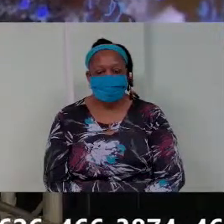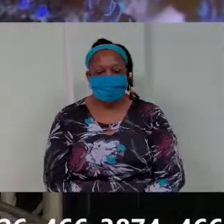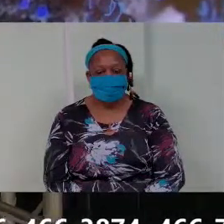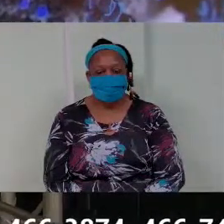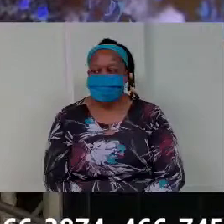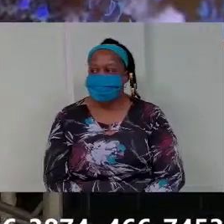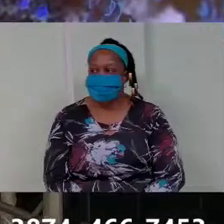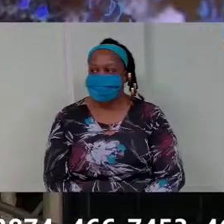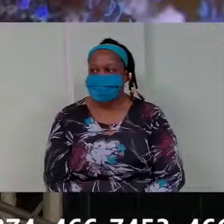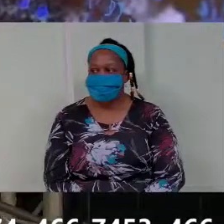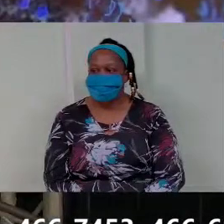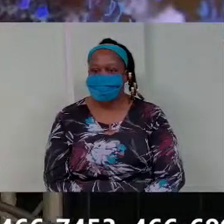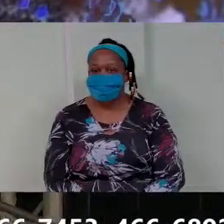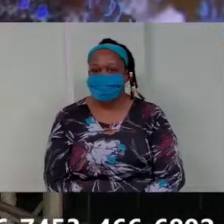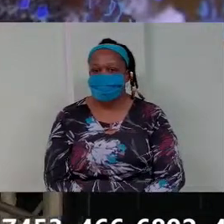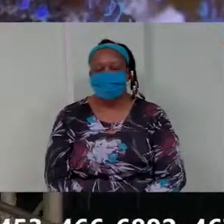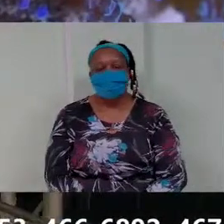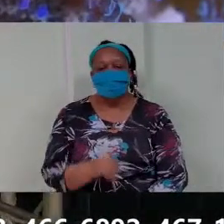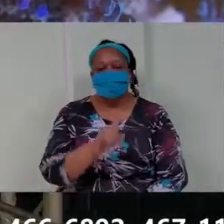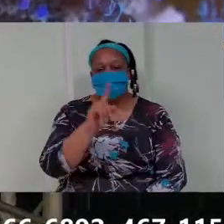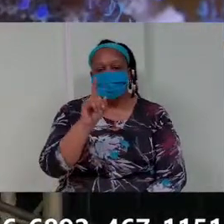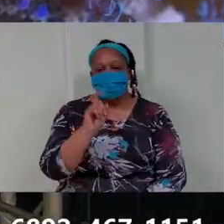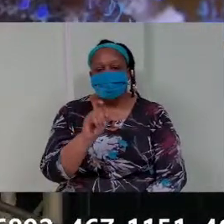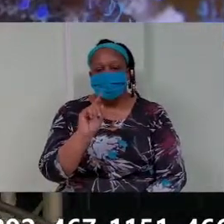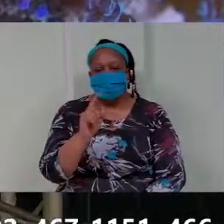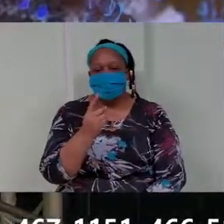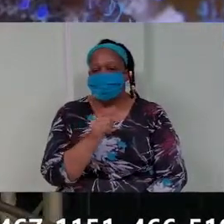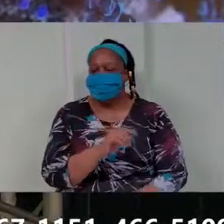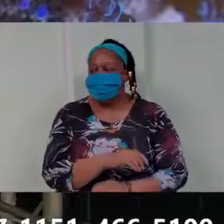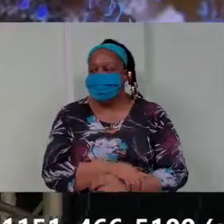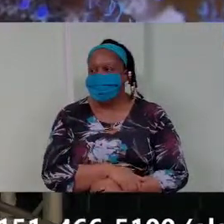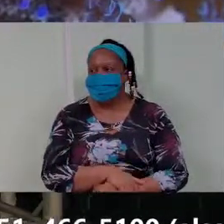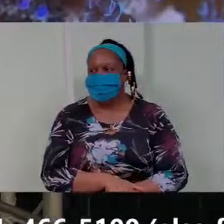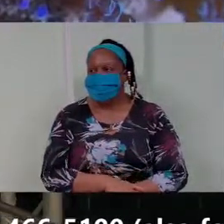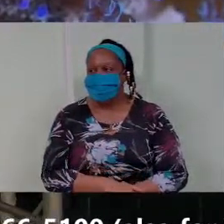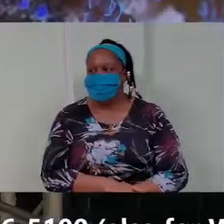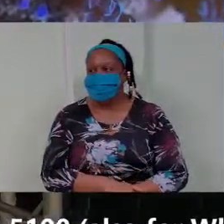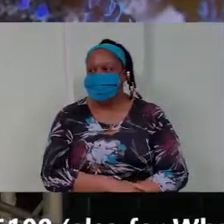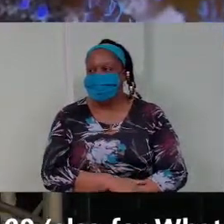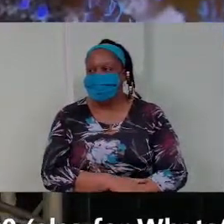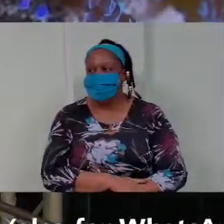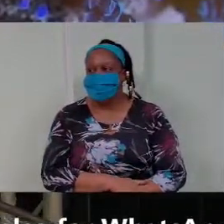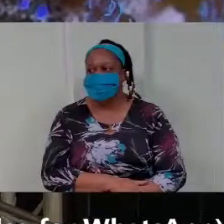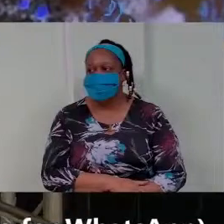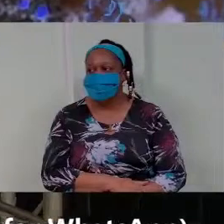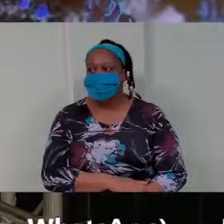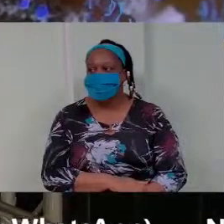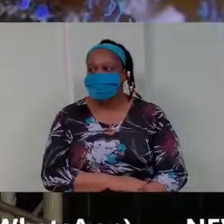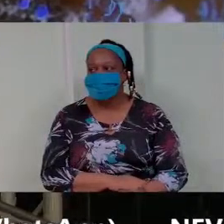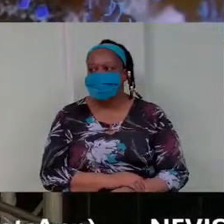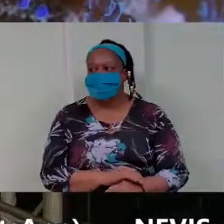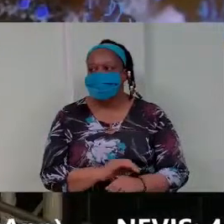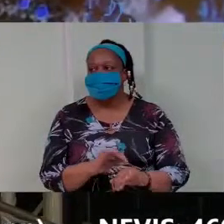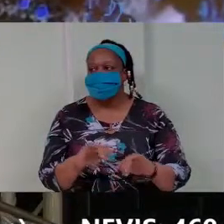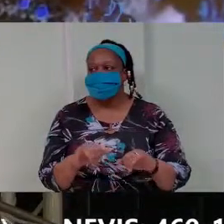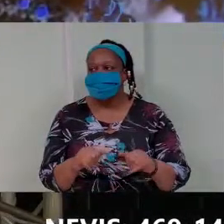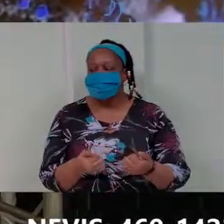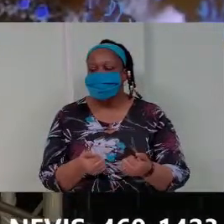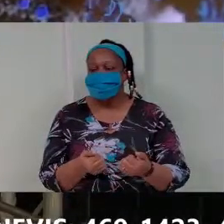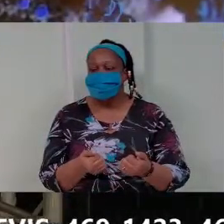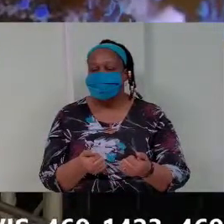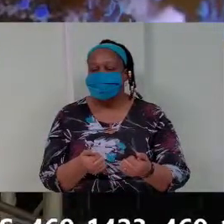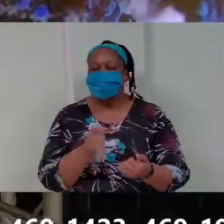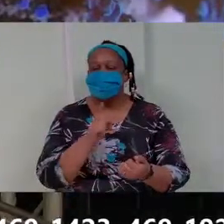One of the very first questions, or the first question is, how confident are